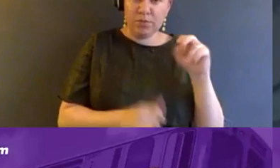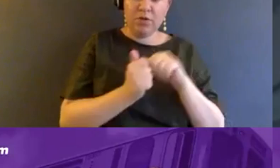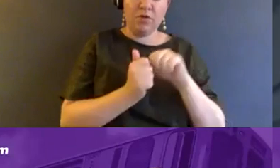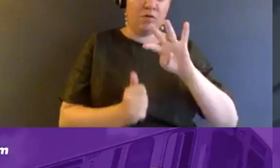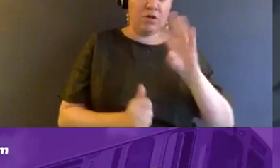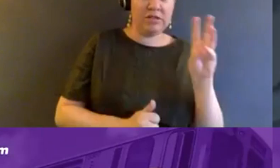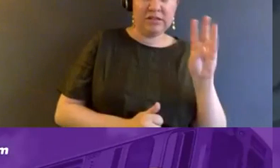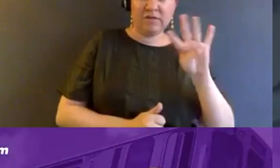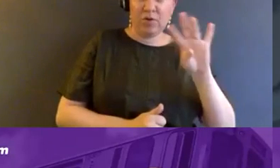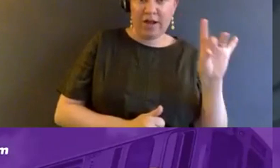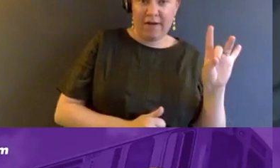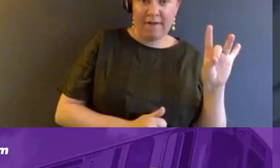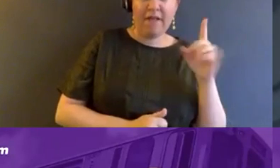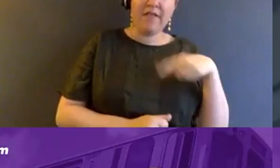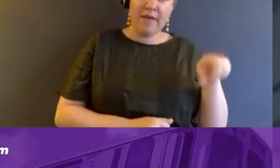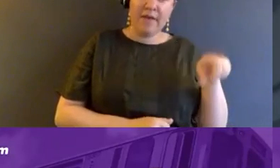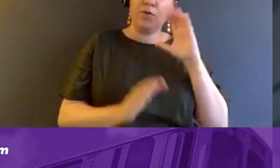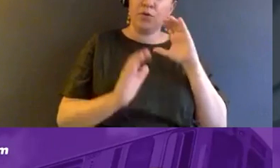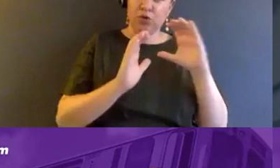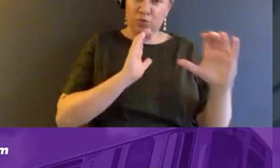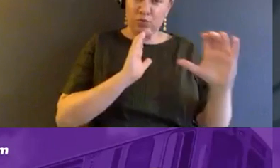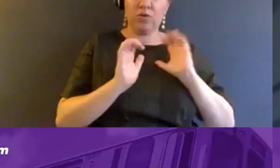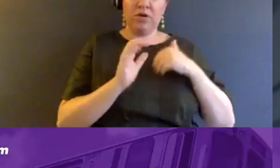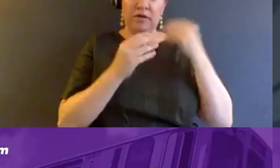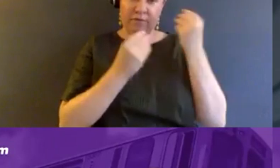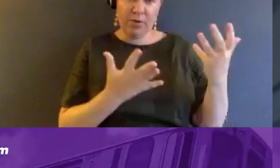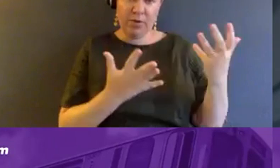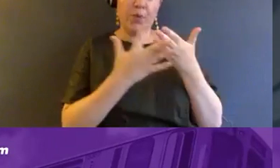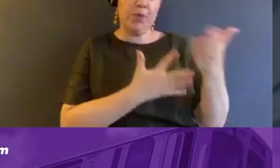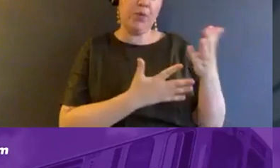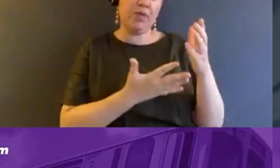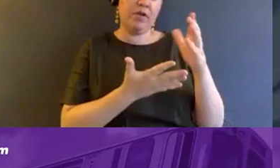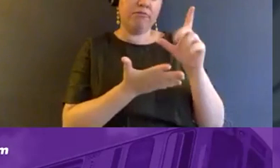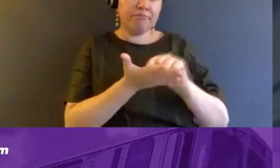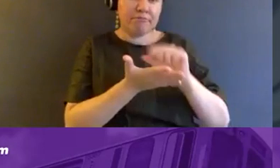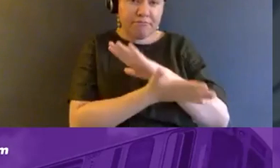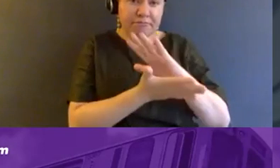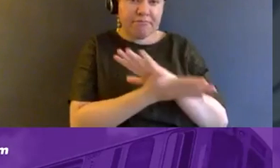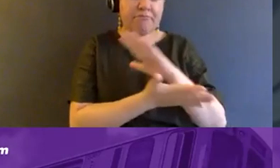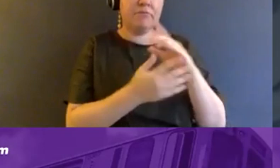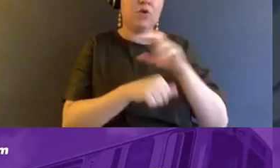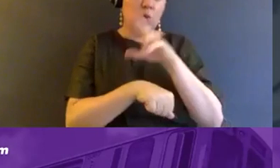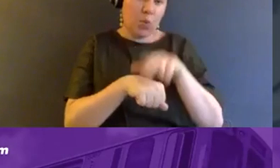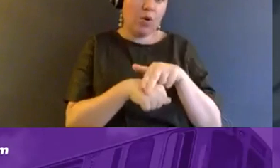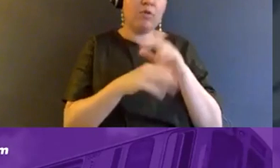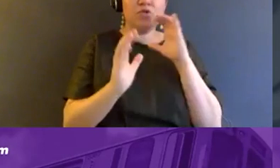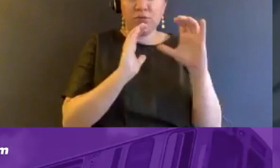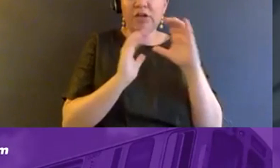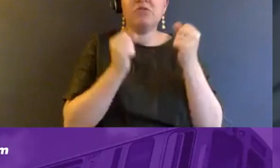they will be communicating our information through their newsletters and normal communications. So there's a lot of ways to find out what's going